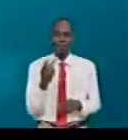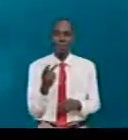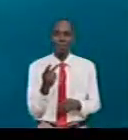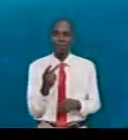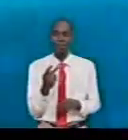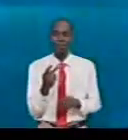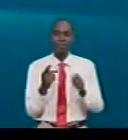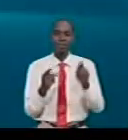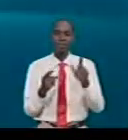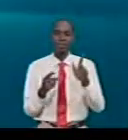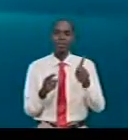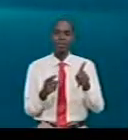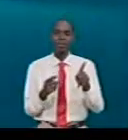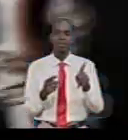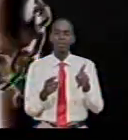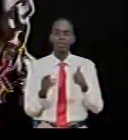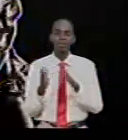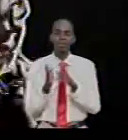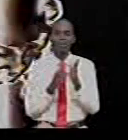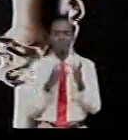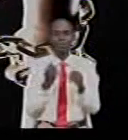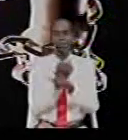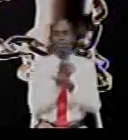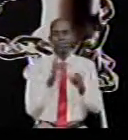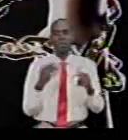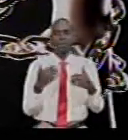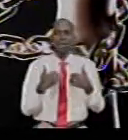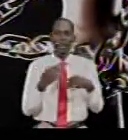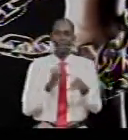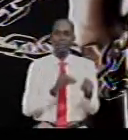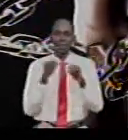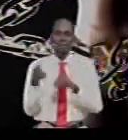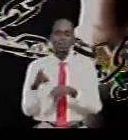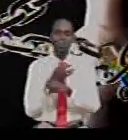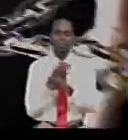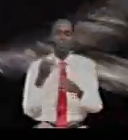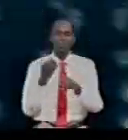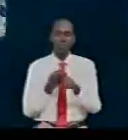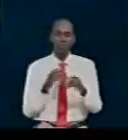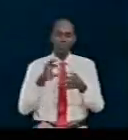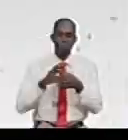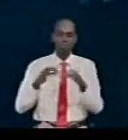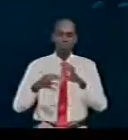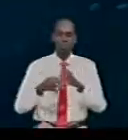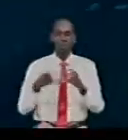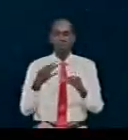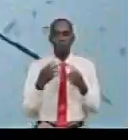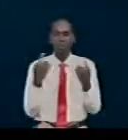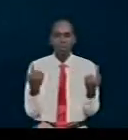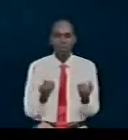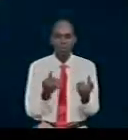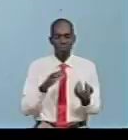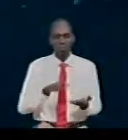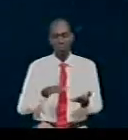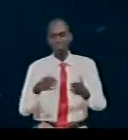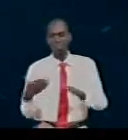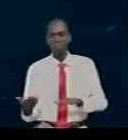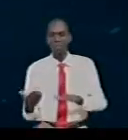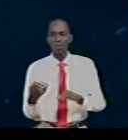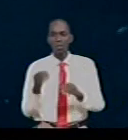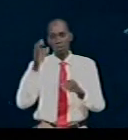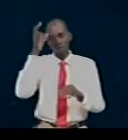Jesus the Liberator has set men free from the bondage and shackles of sin, death,